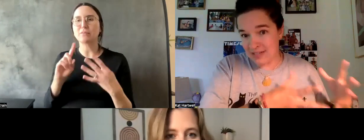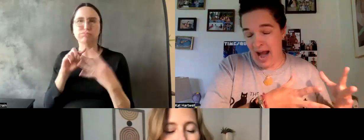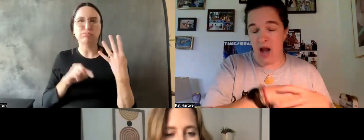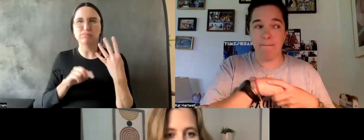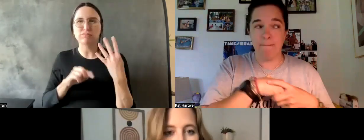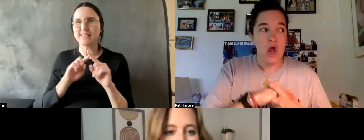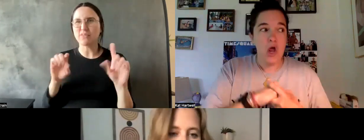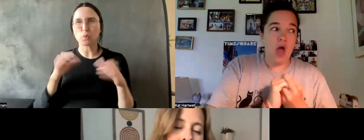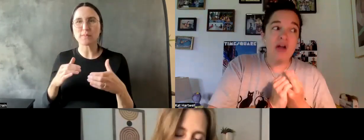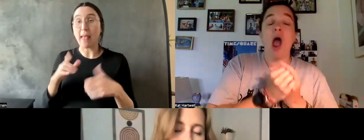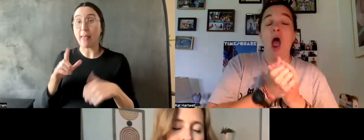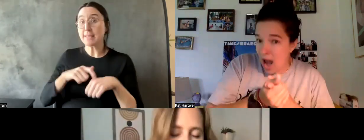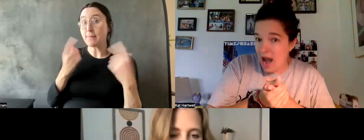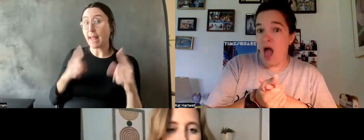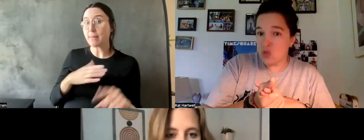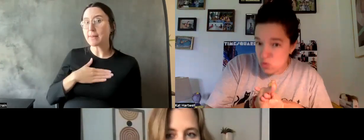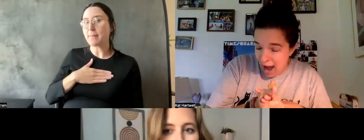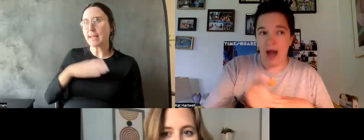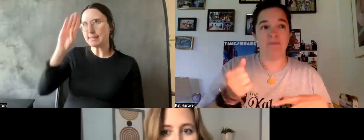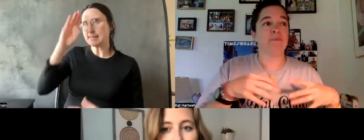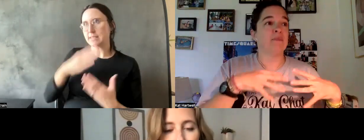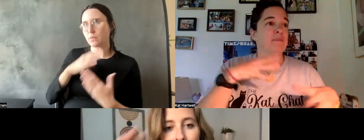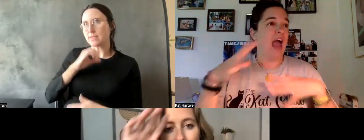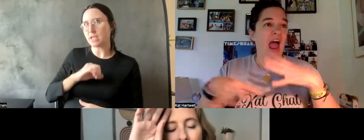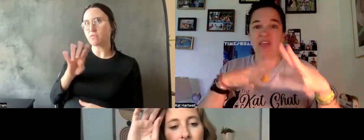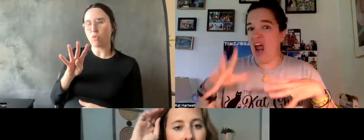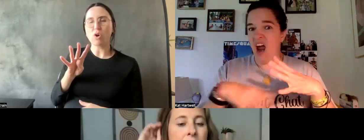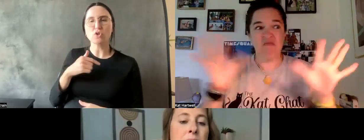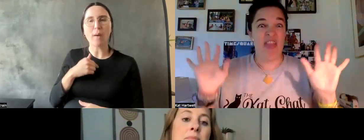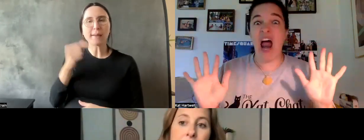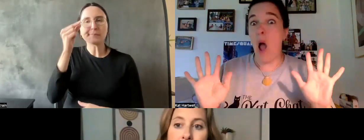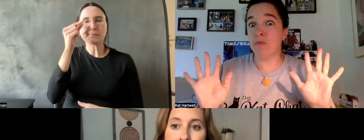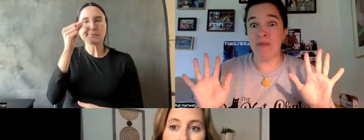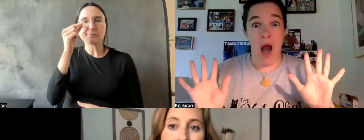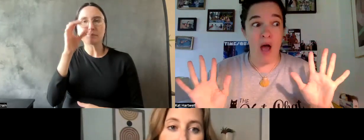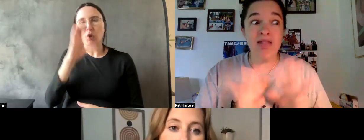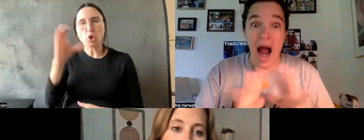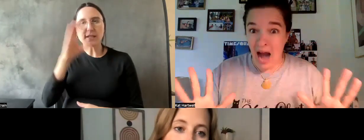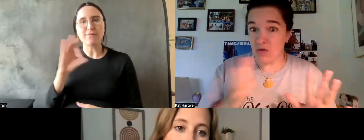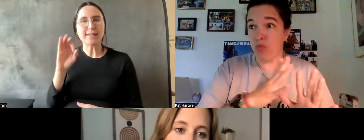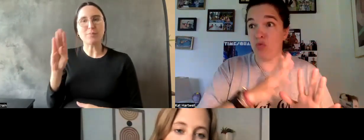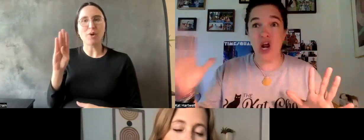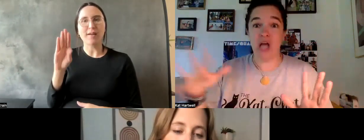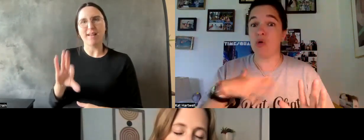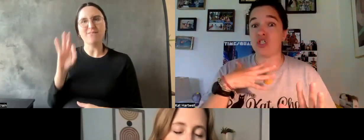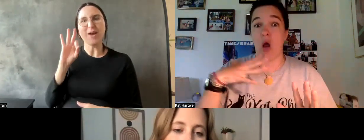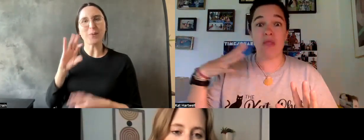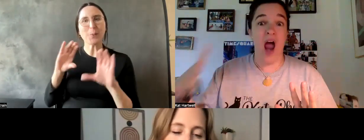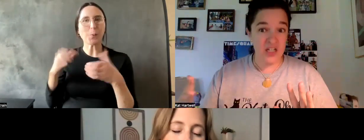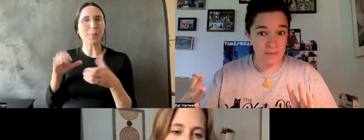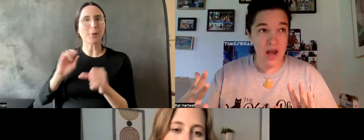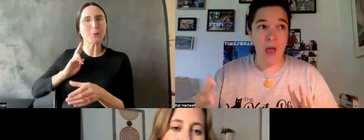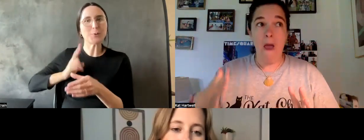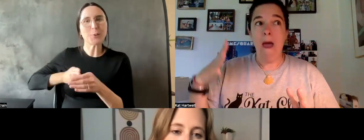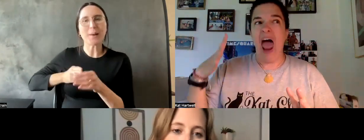4 that time. So I was like, okay, I'll do that. And then that helped me out a lot. Through the years, I would share with